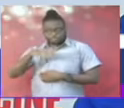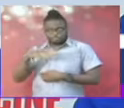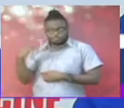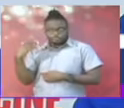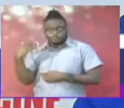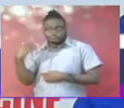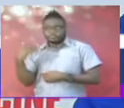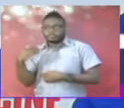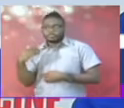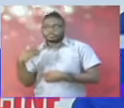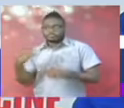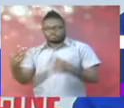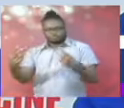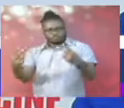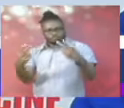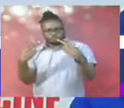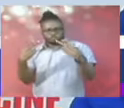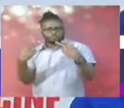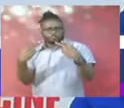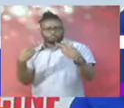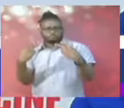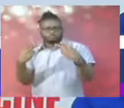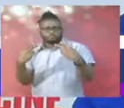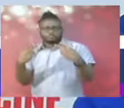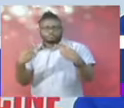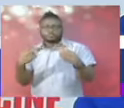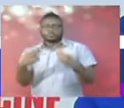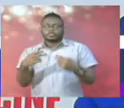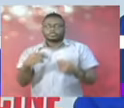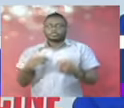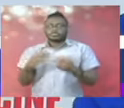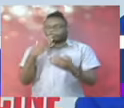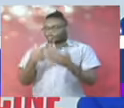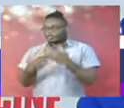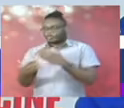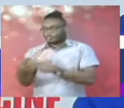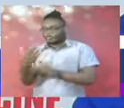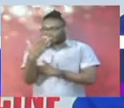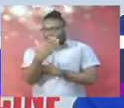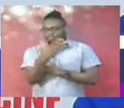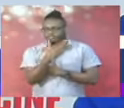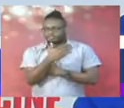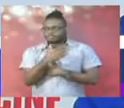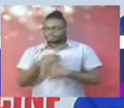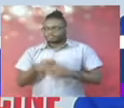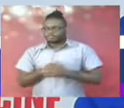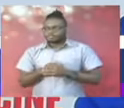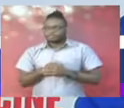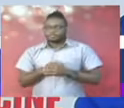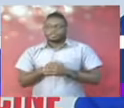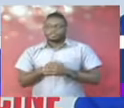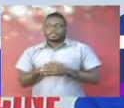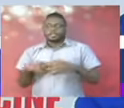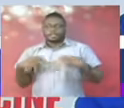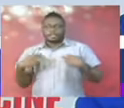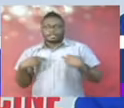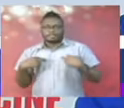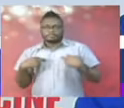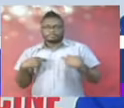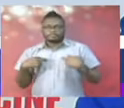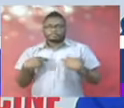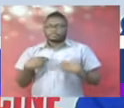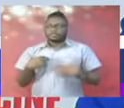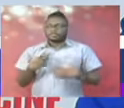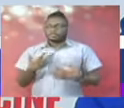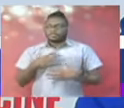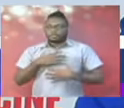good morning. My name is Lizandra Guerra, and I've been living with asthma for most of my adult life. During this